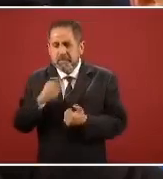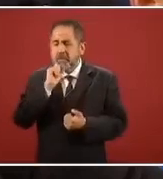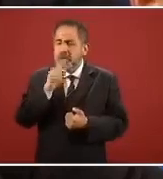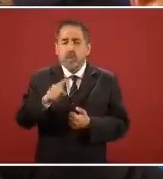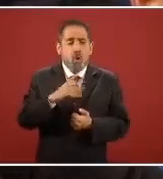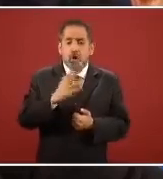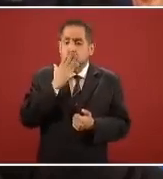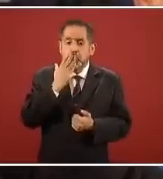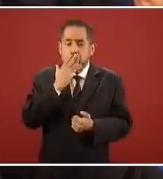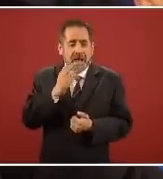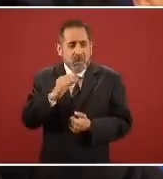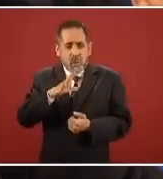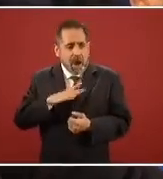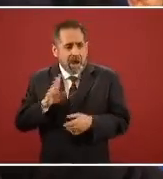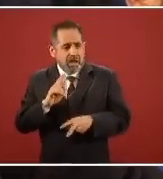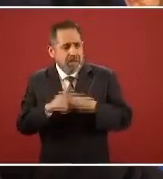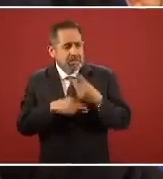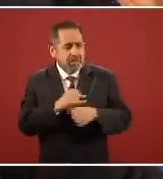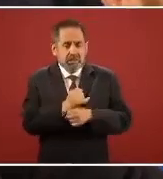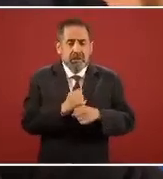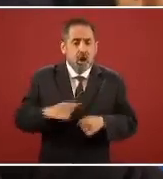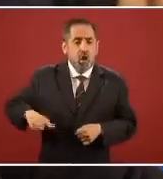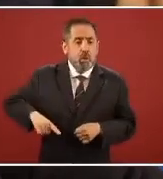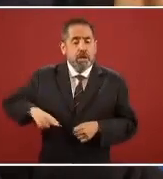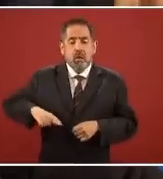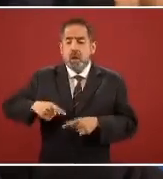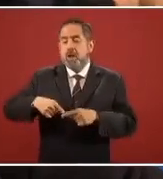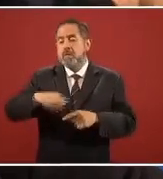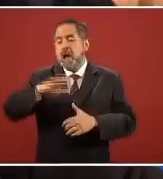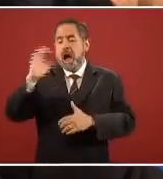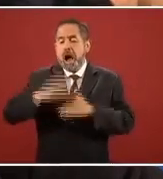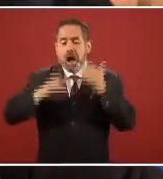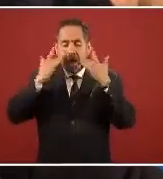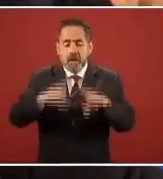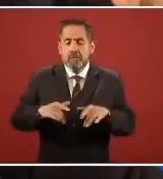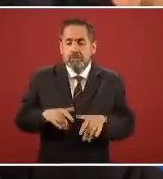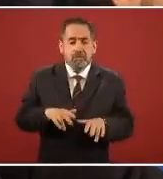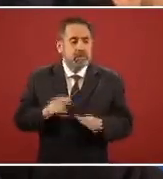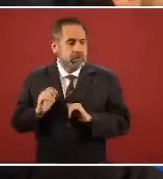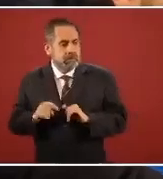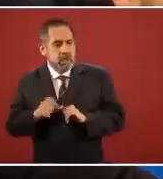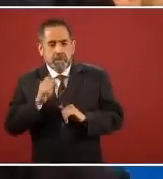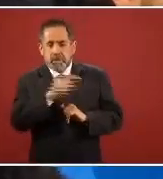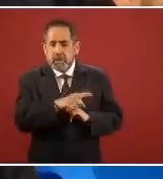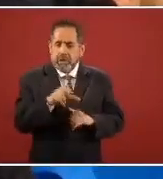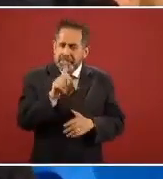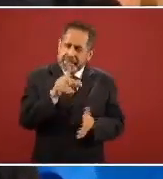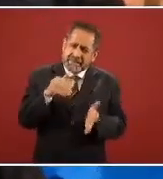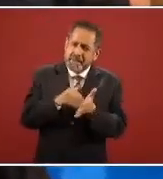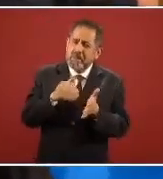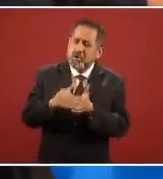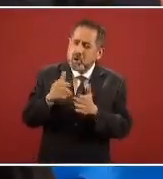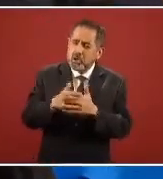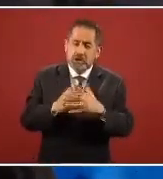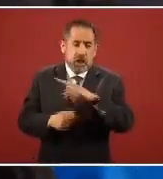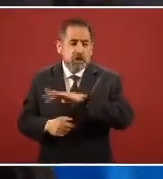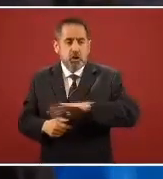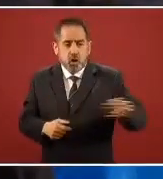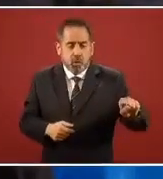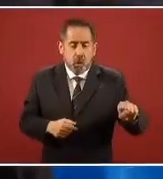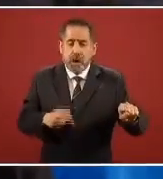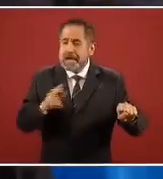en Sonora se ha logrado hacer. Ya se va la gobernadora y no ha logrado quitarle un peso de los 30 mil millones